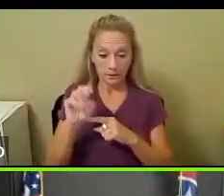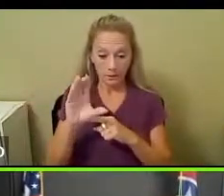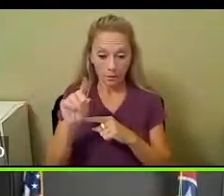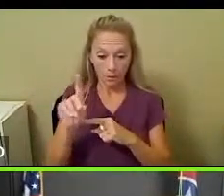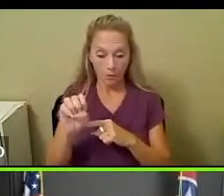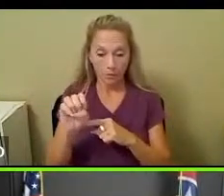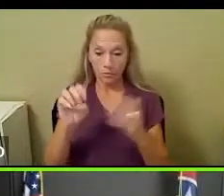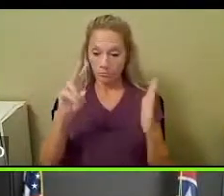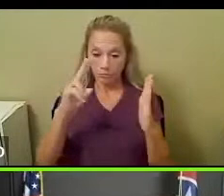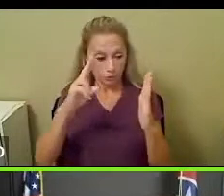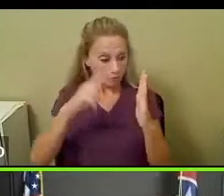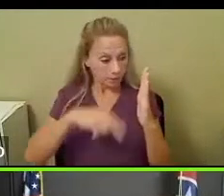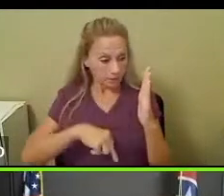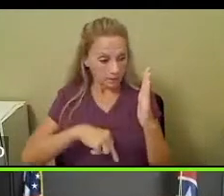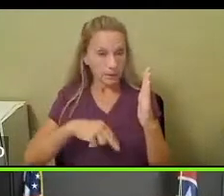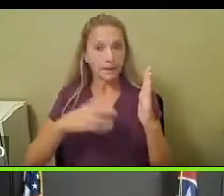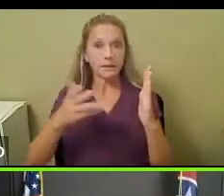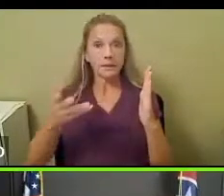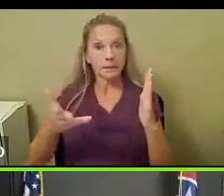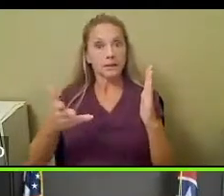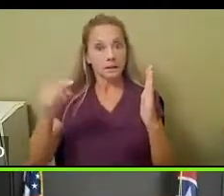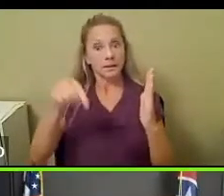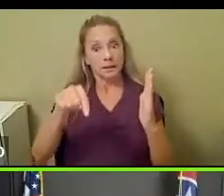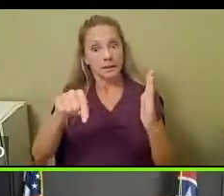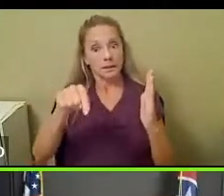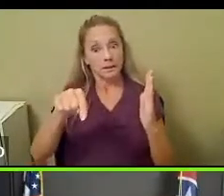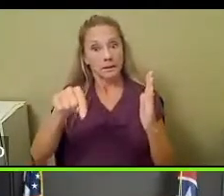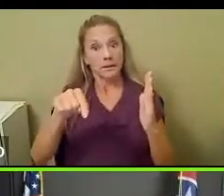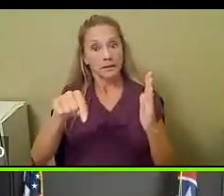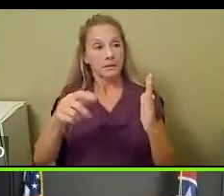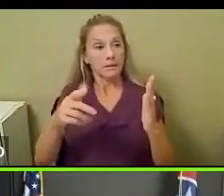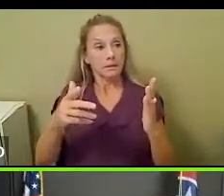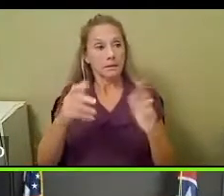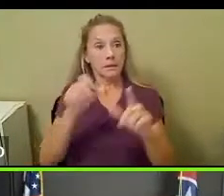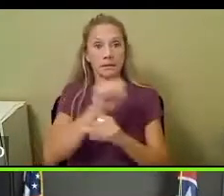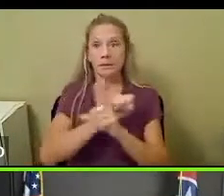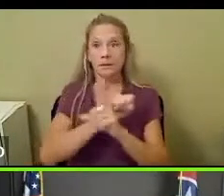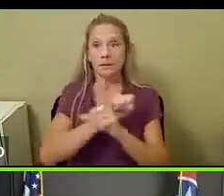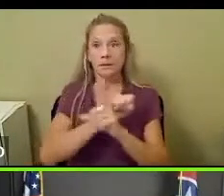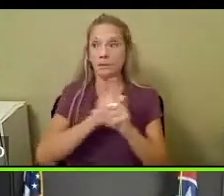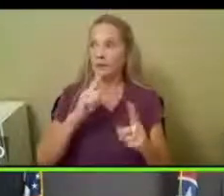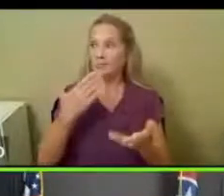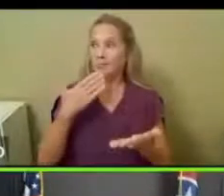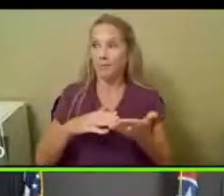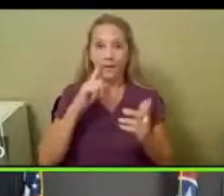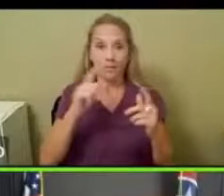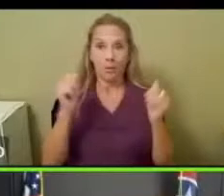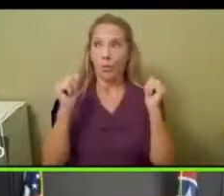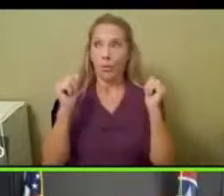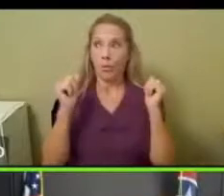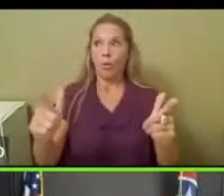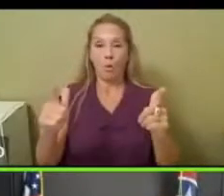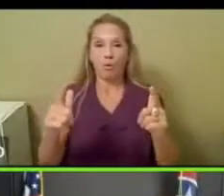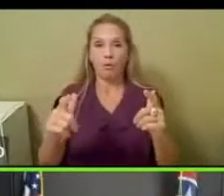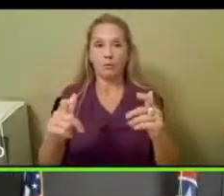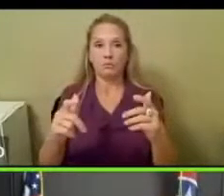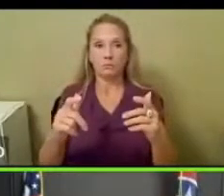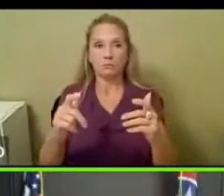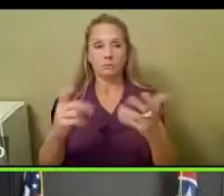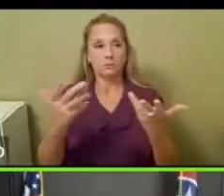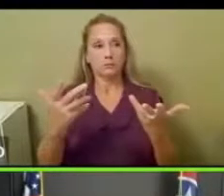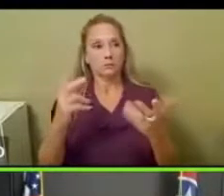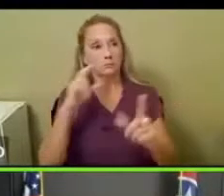things, this is a very, very bad situation for everybody politically,